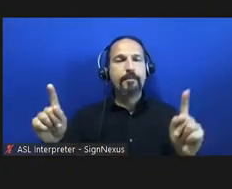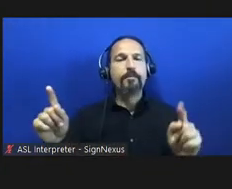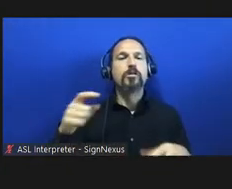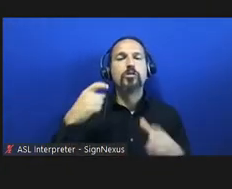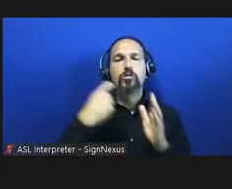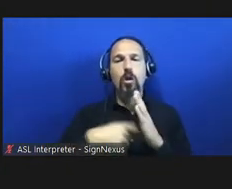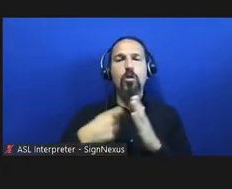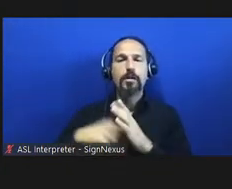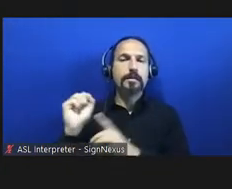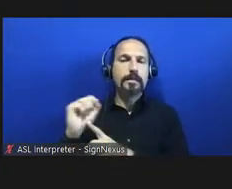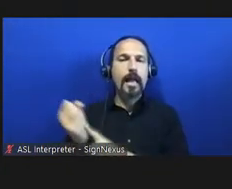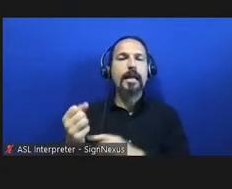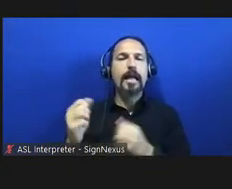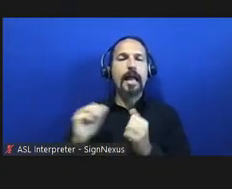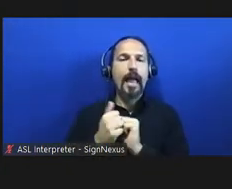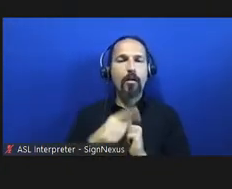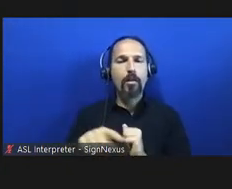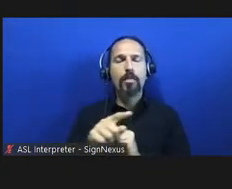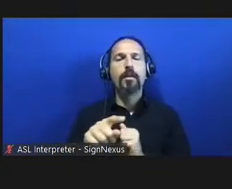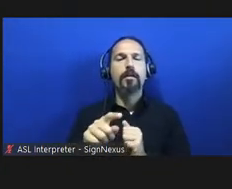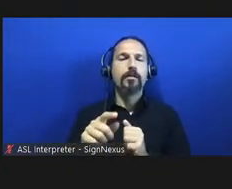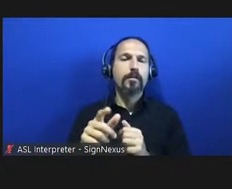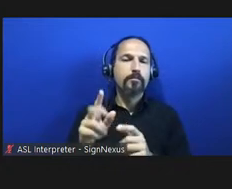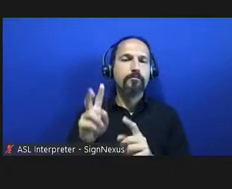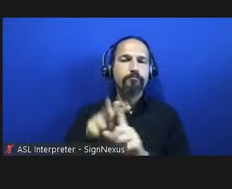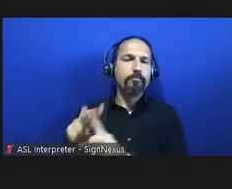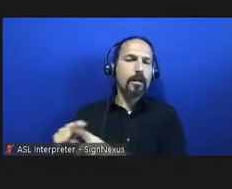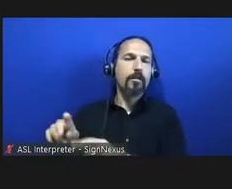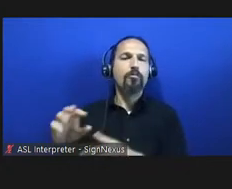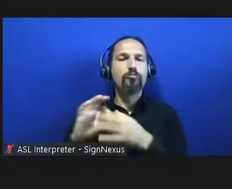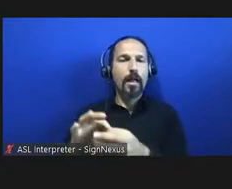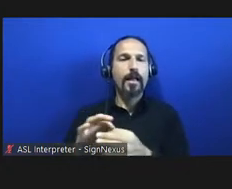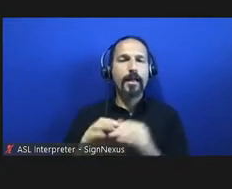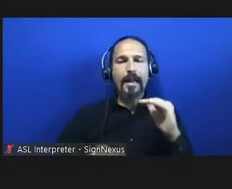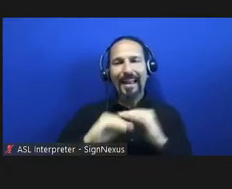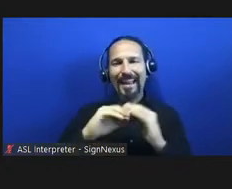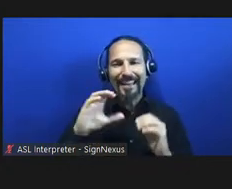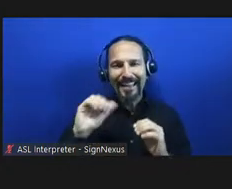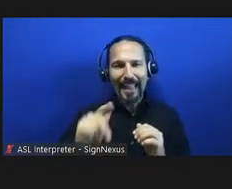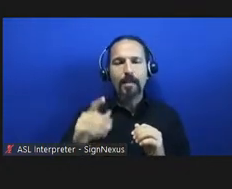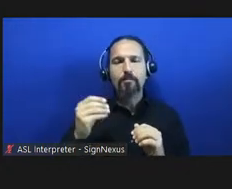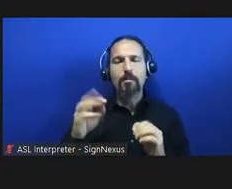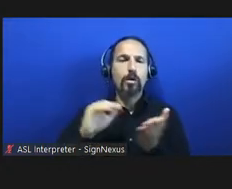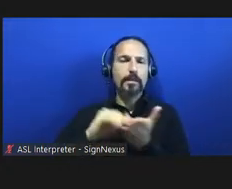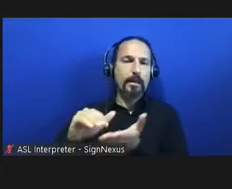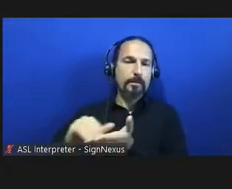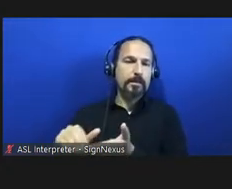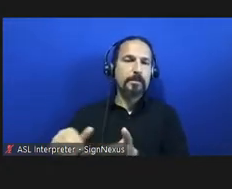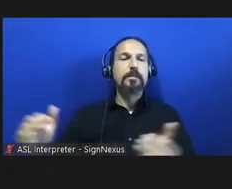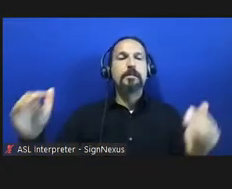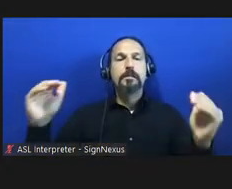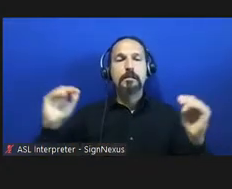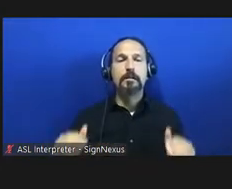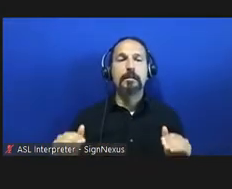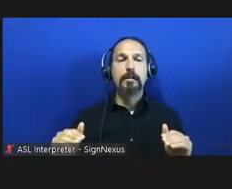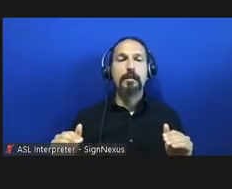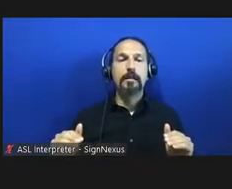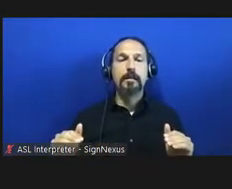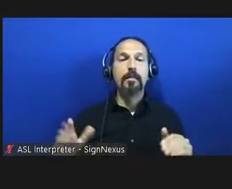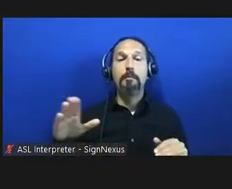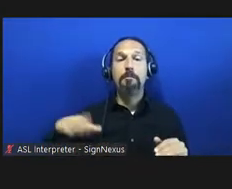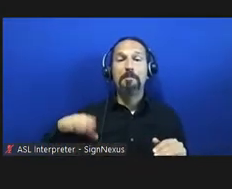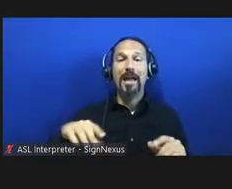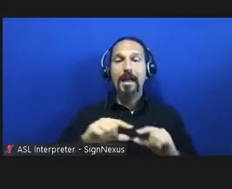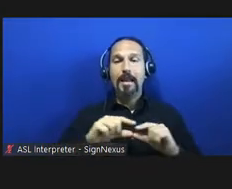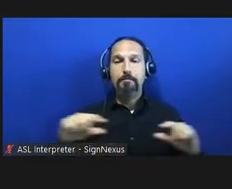how these different types of vehicles were treated with respect to Caps or exemptions finally As you move to